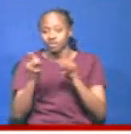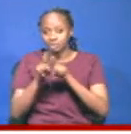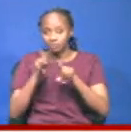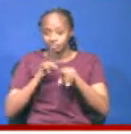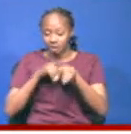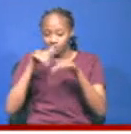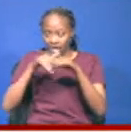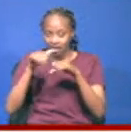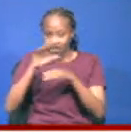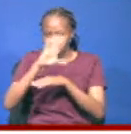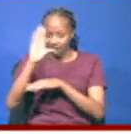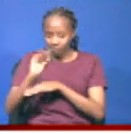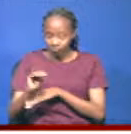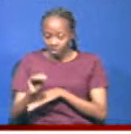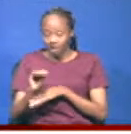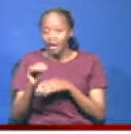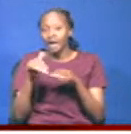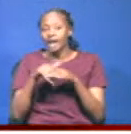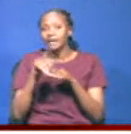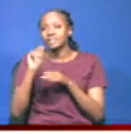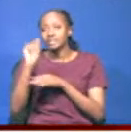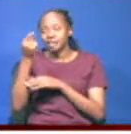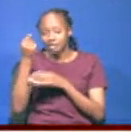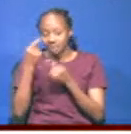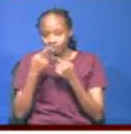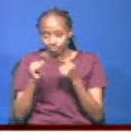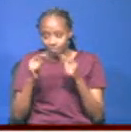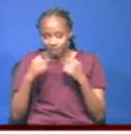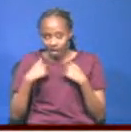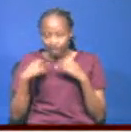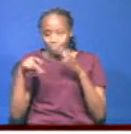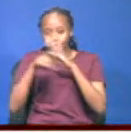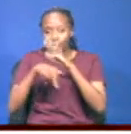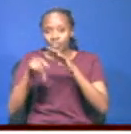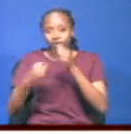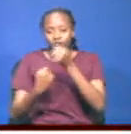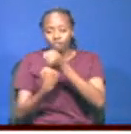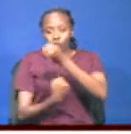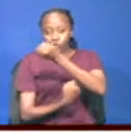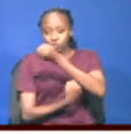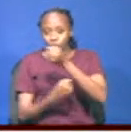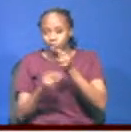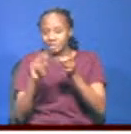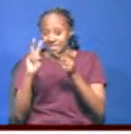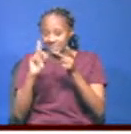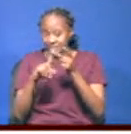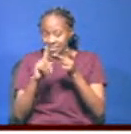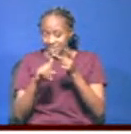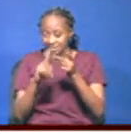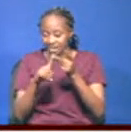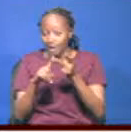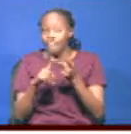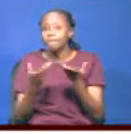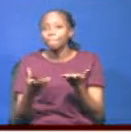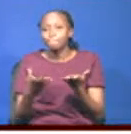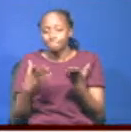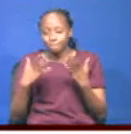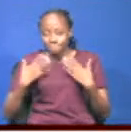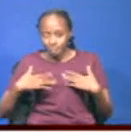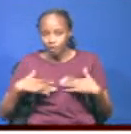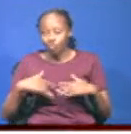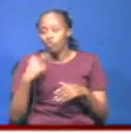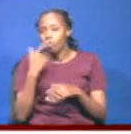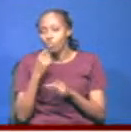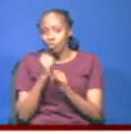country is achieved on a primary healthcare foundation. Secondly, creating a fit-for-purpose health workforce, digitally enabled